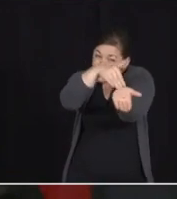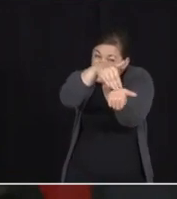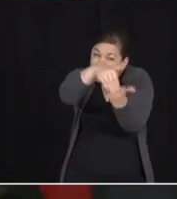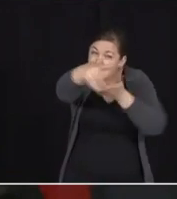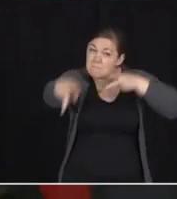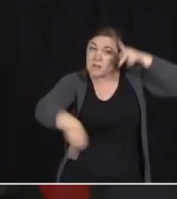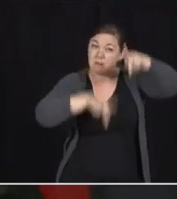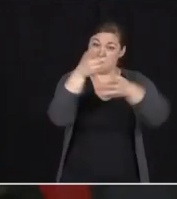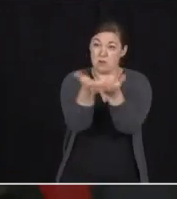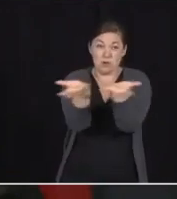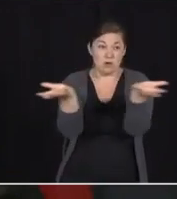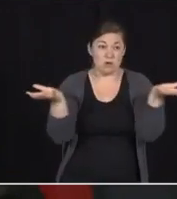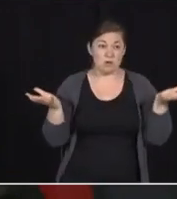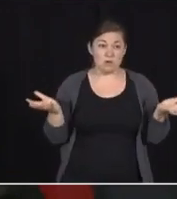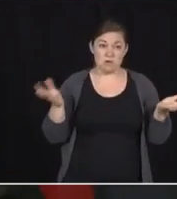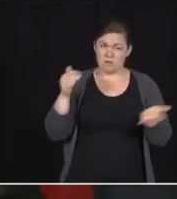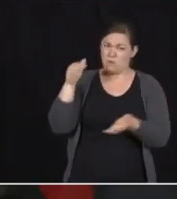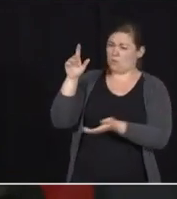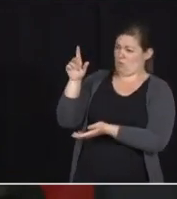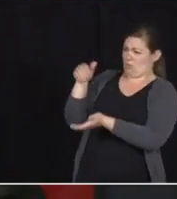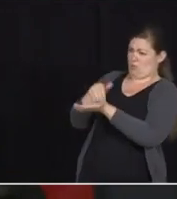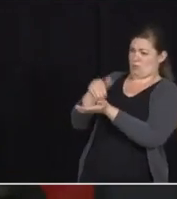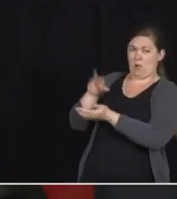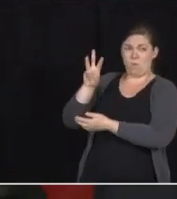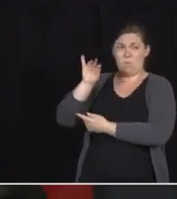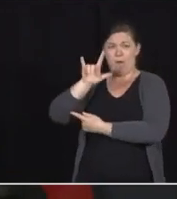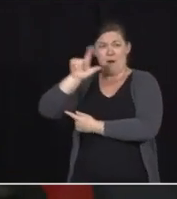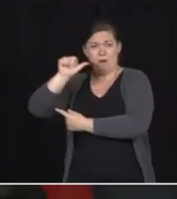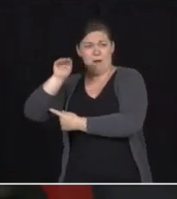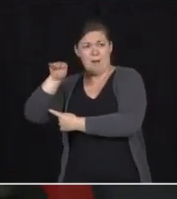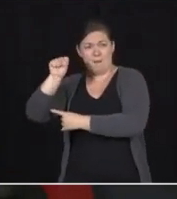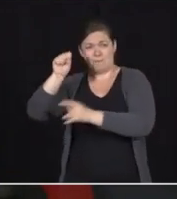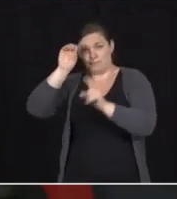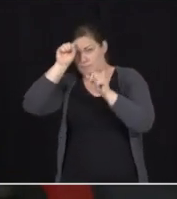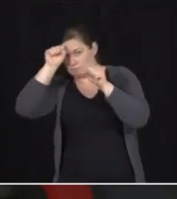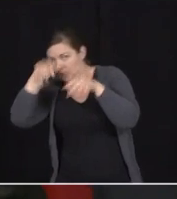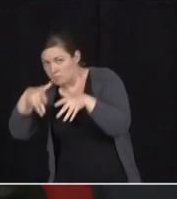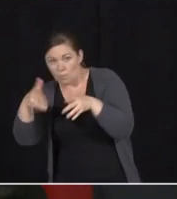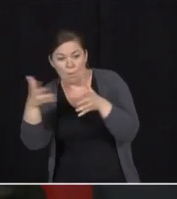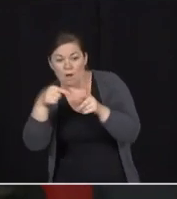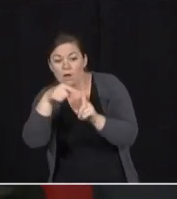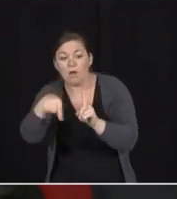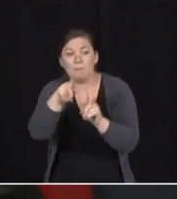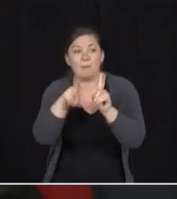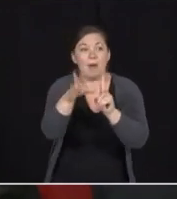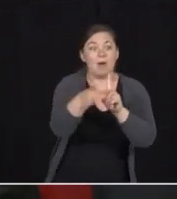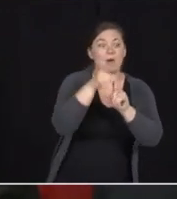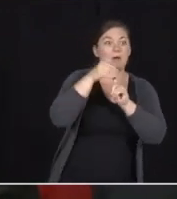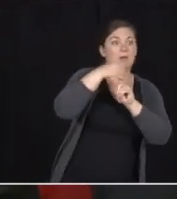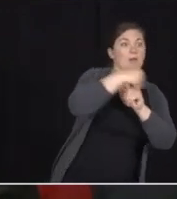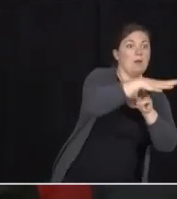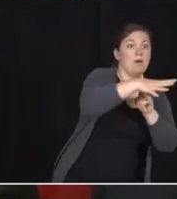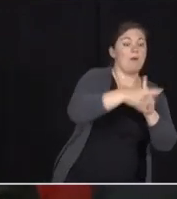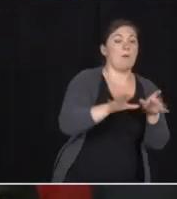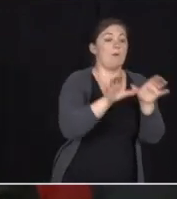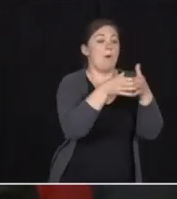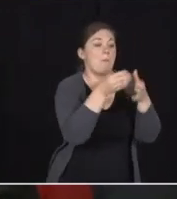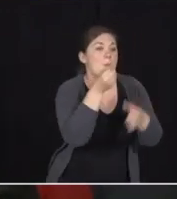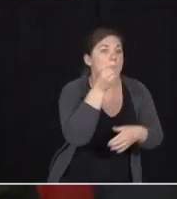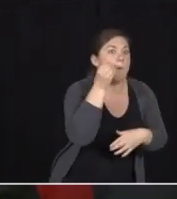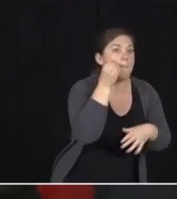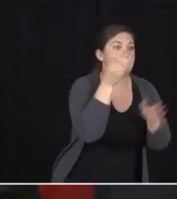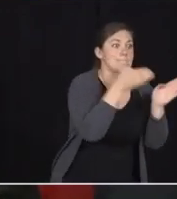on outbreaks, and be it in long-term care or seniors or congregate living. And Matt Anderson